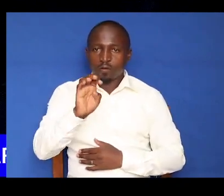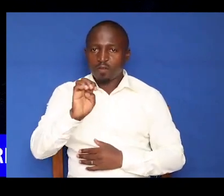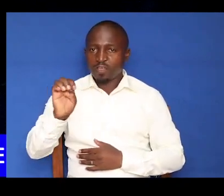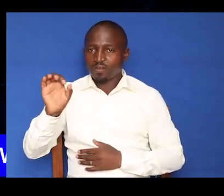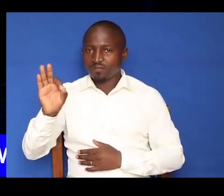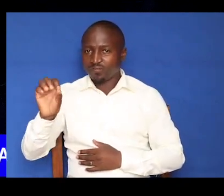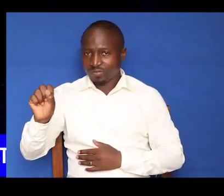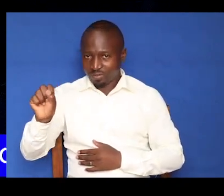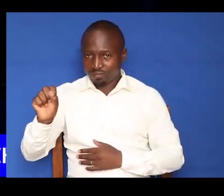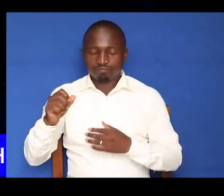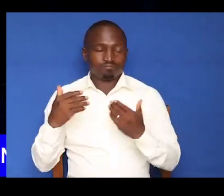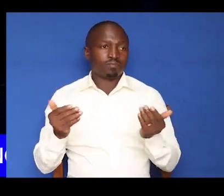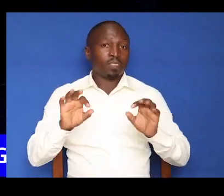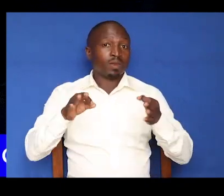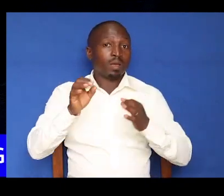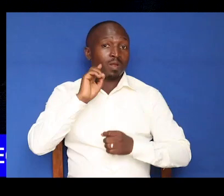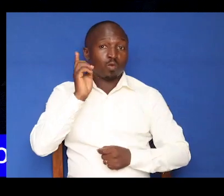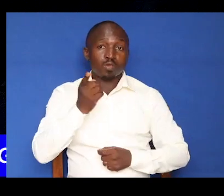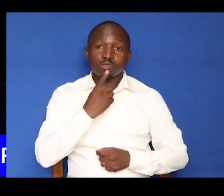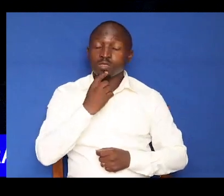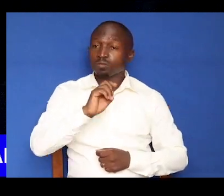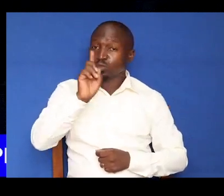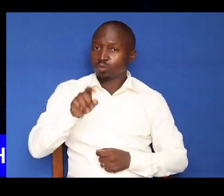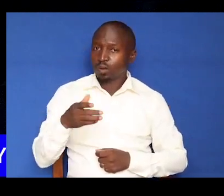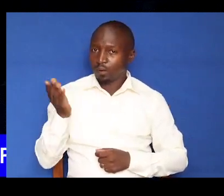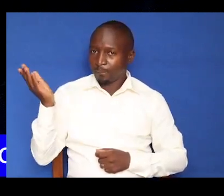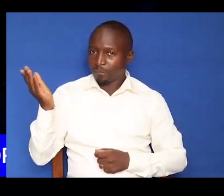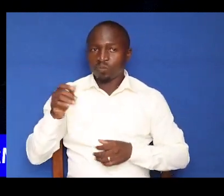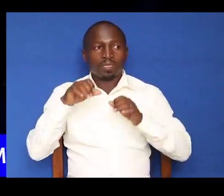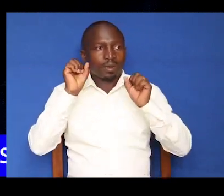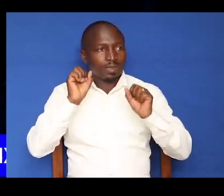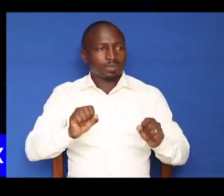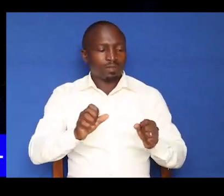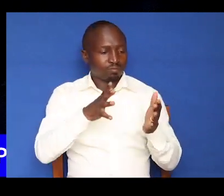But in answering that question, we should have